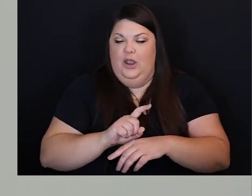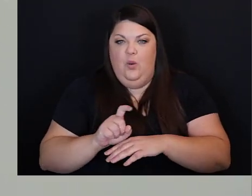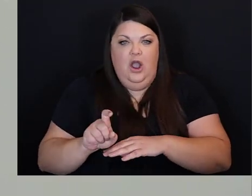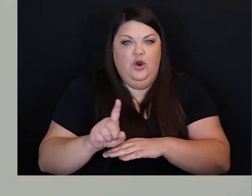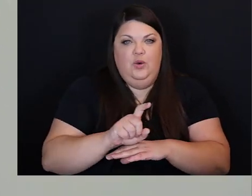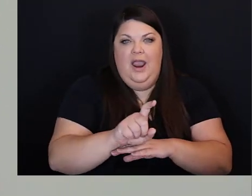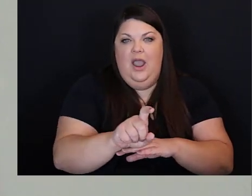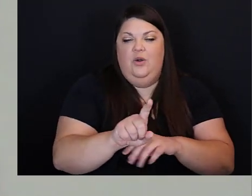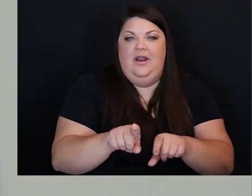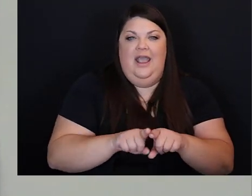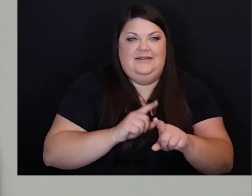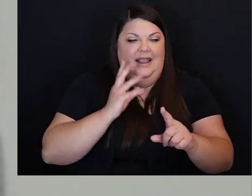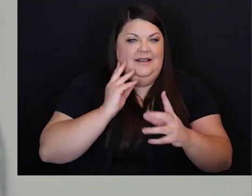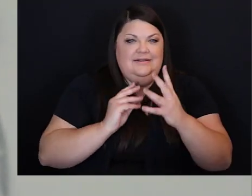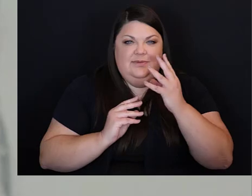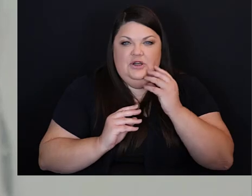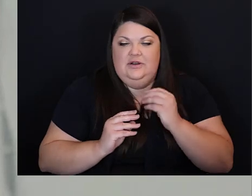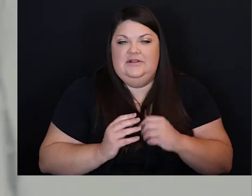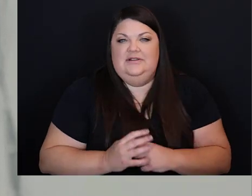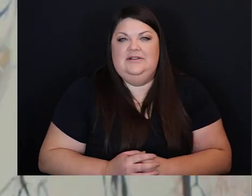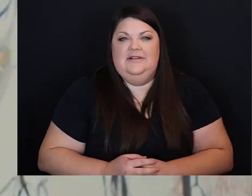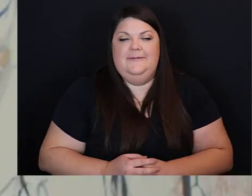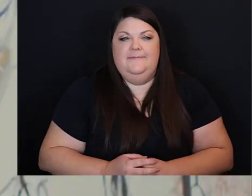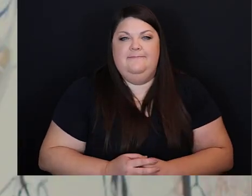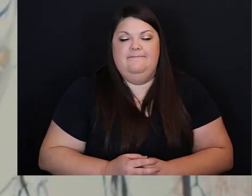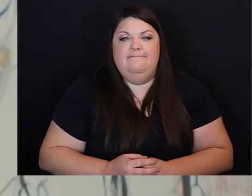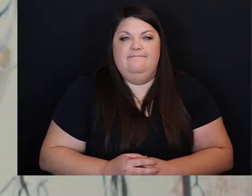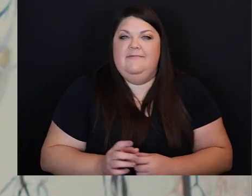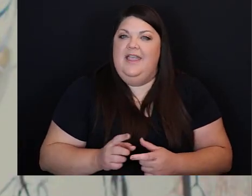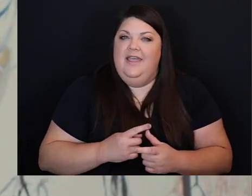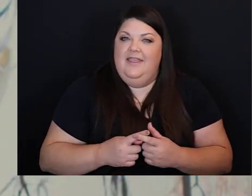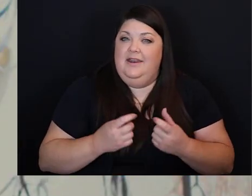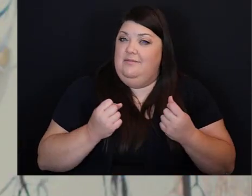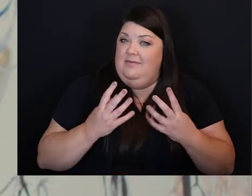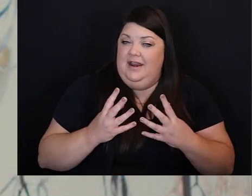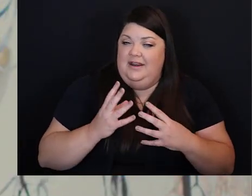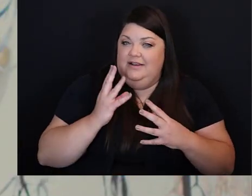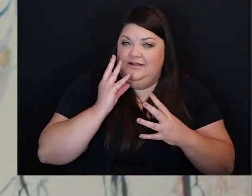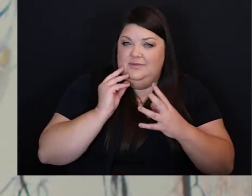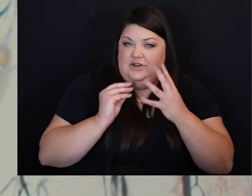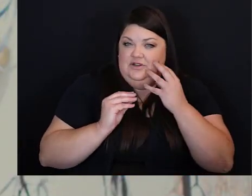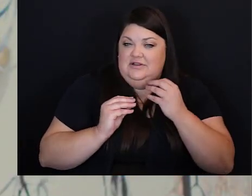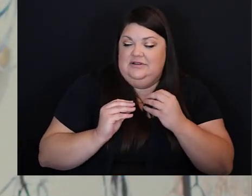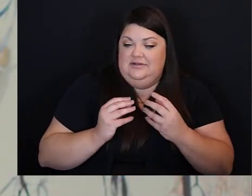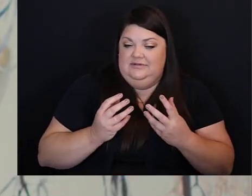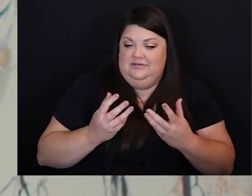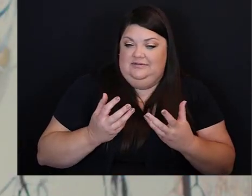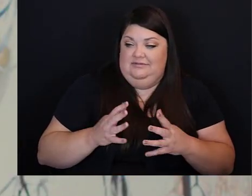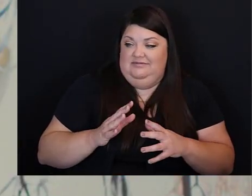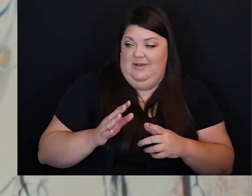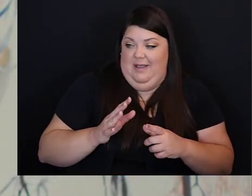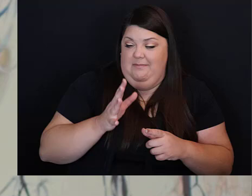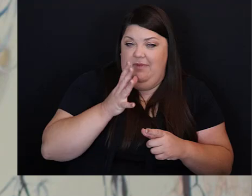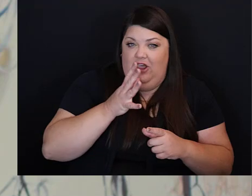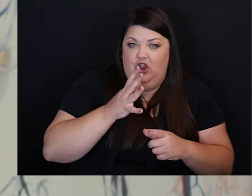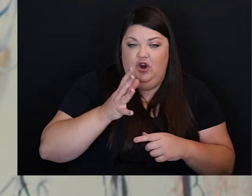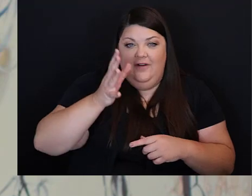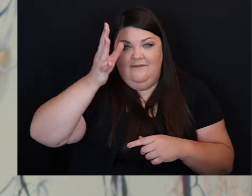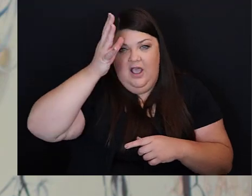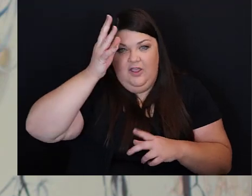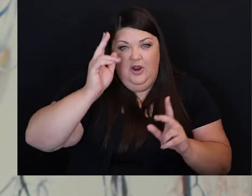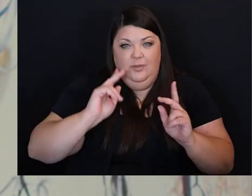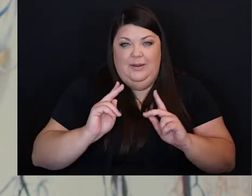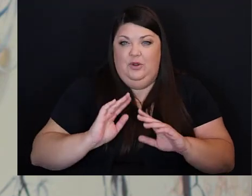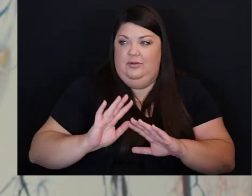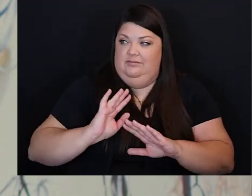I experience. And then even many of the experiences that my mother, my father,